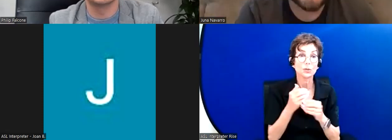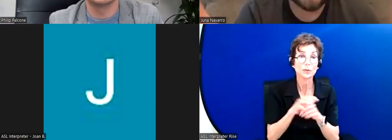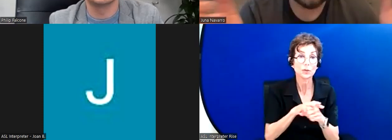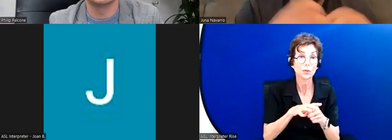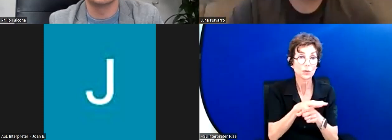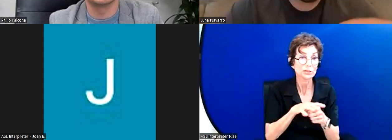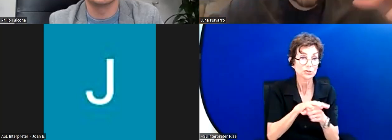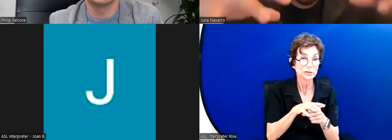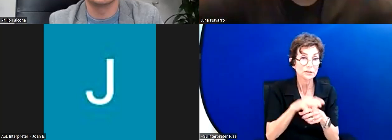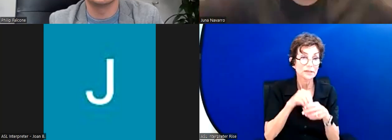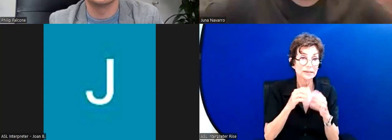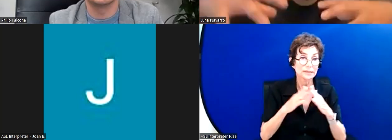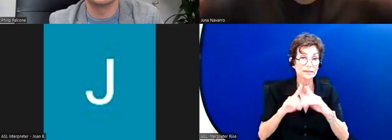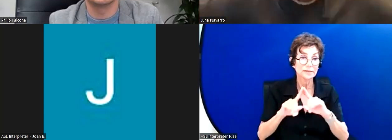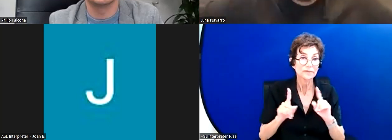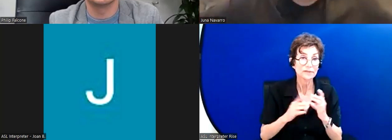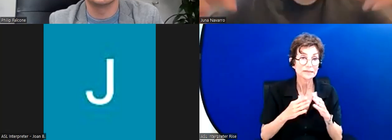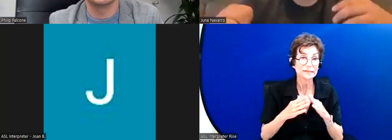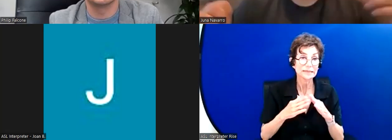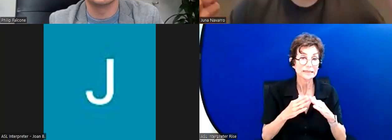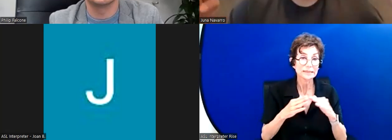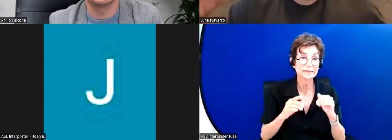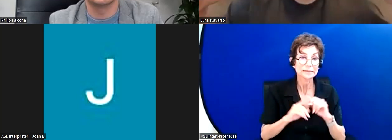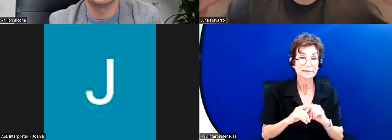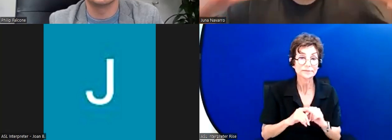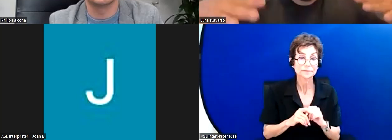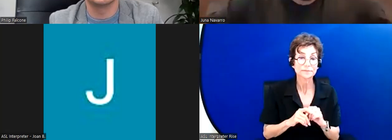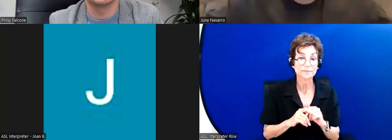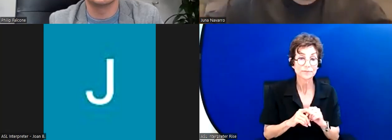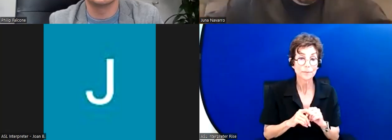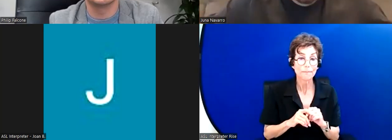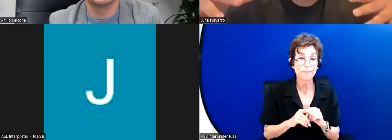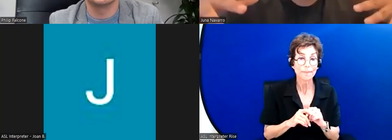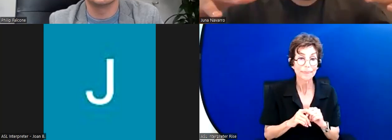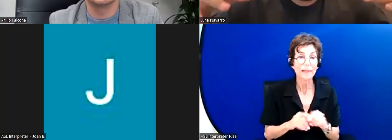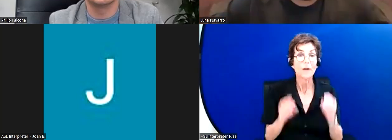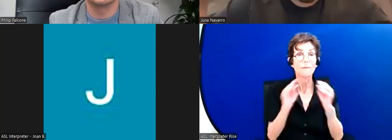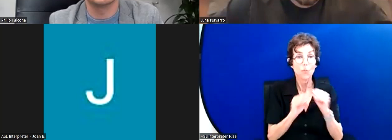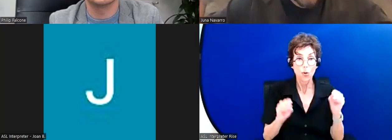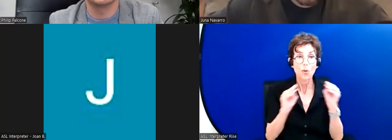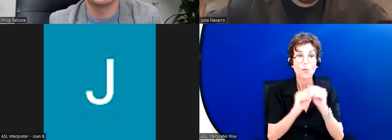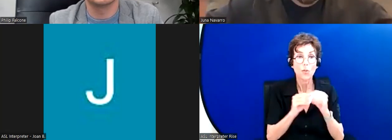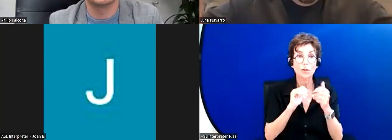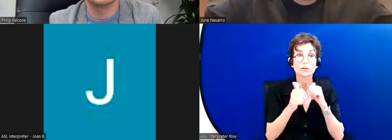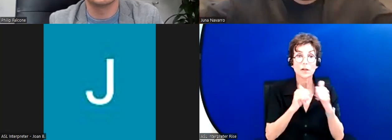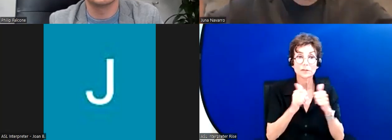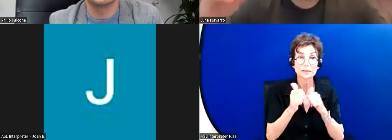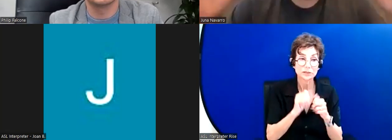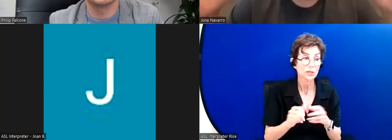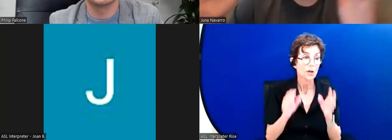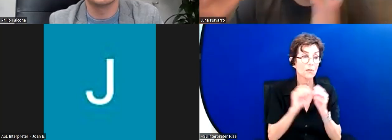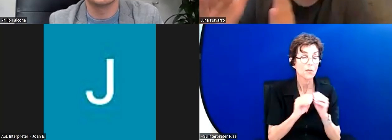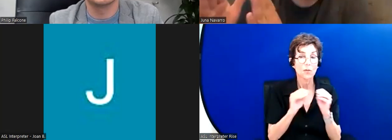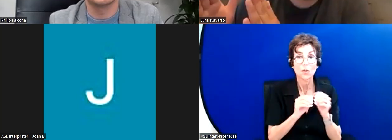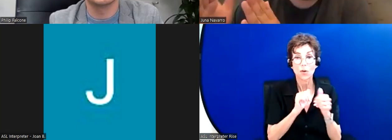Over time, as things begin to grow and explode, there's going to be more and more competition. And then that's when rules happen more and more and more. But